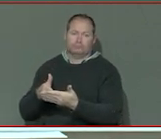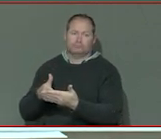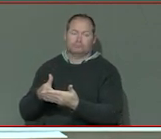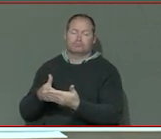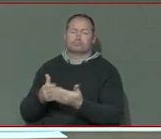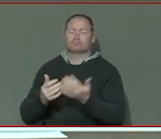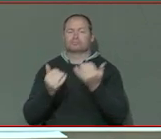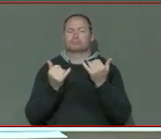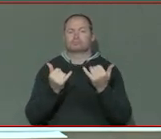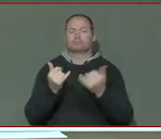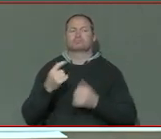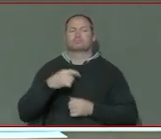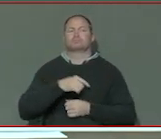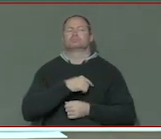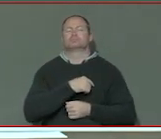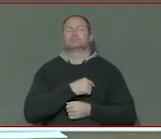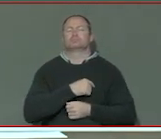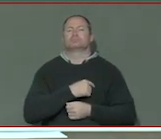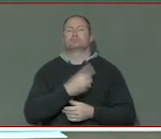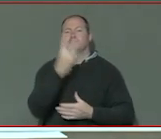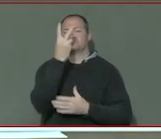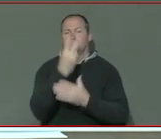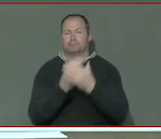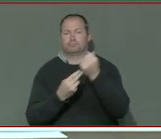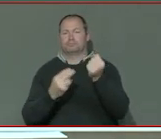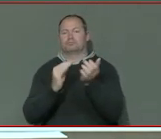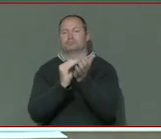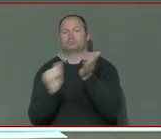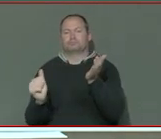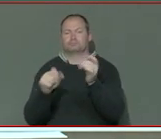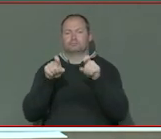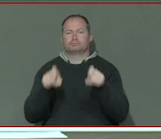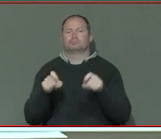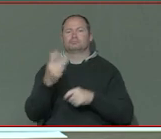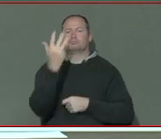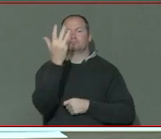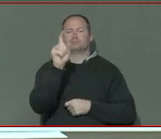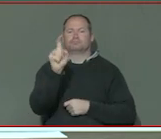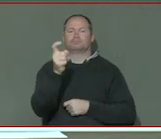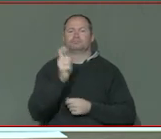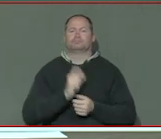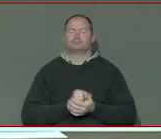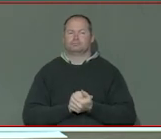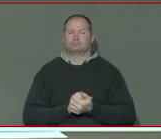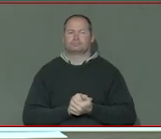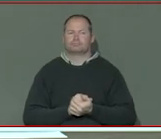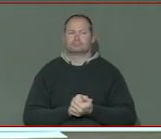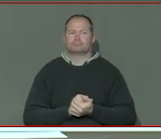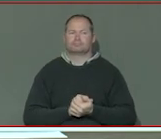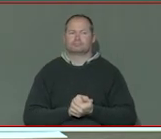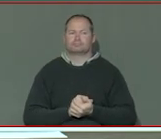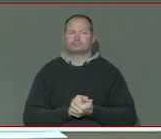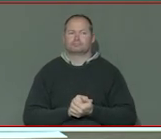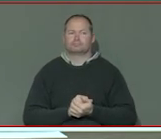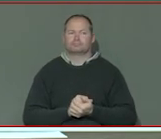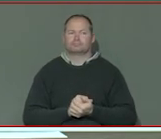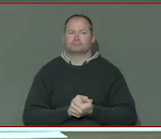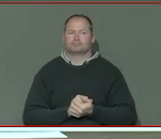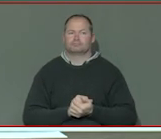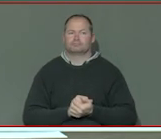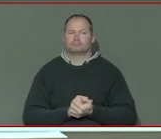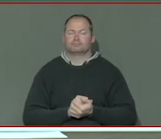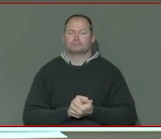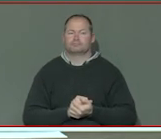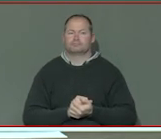be subtracted from both, and that was 9,000. So we minus 9,000 in the ledger and in